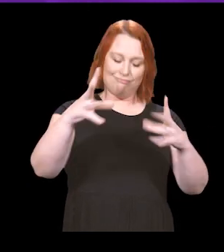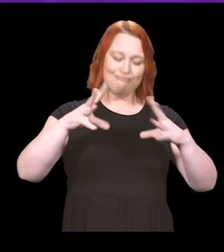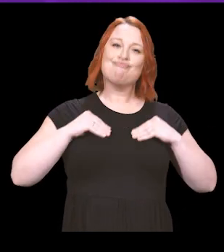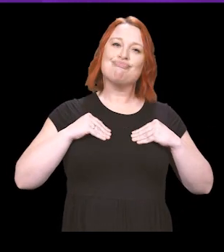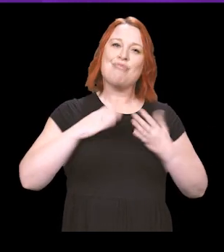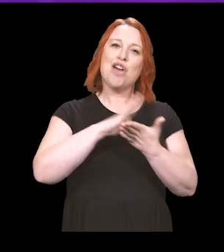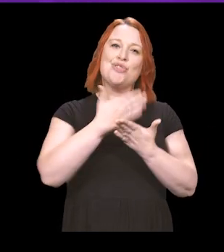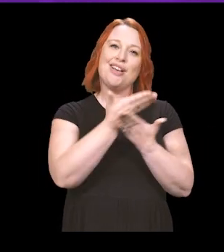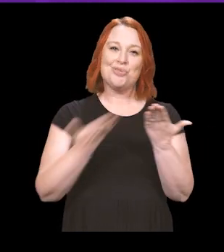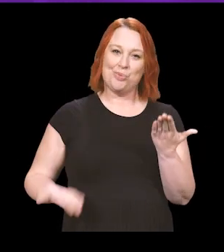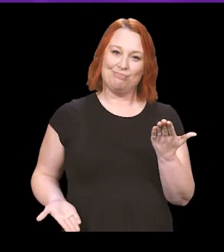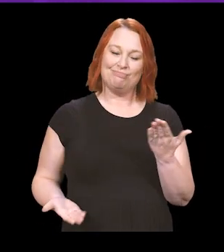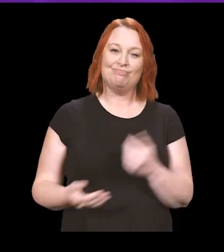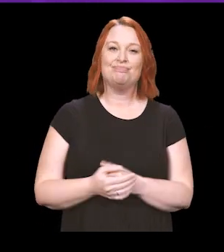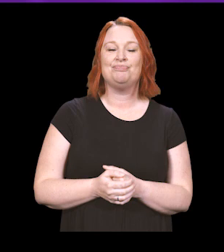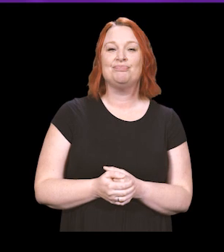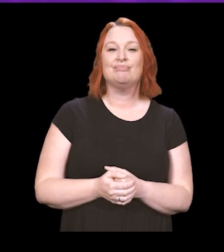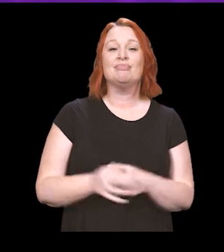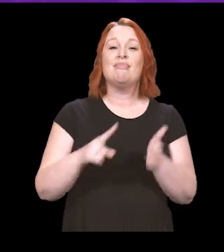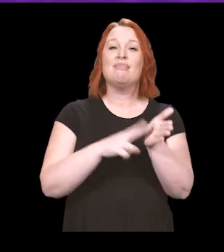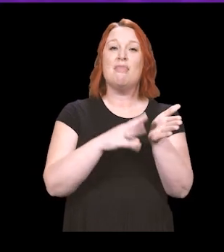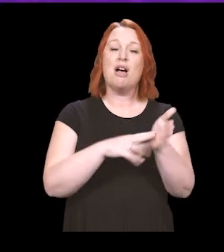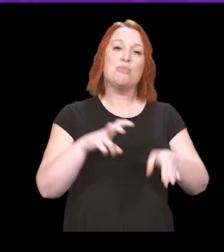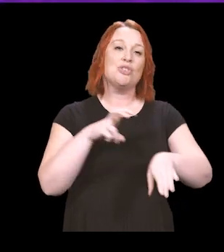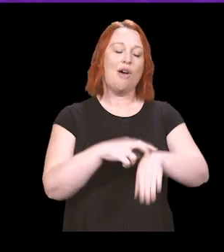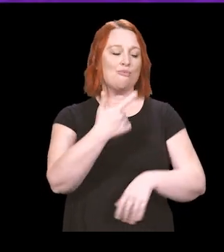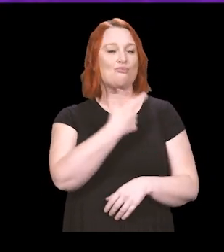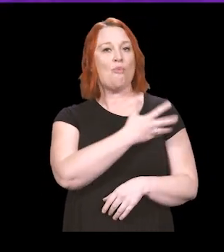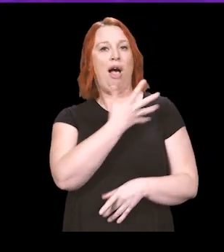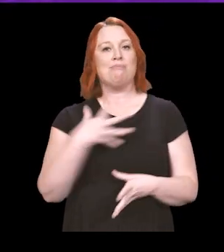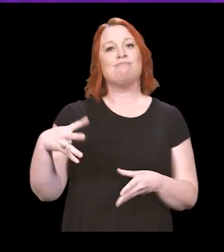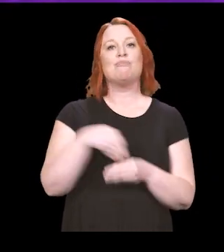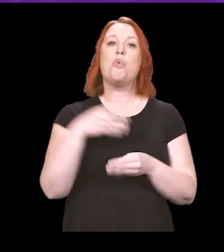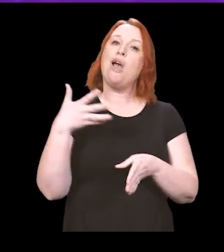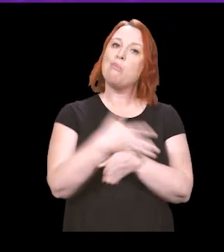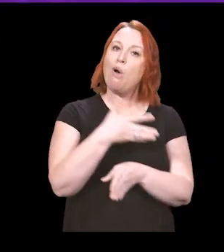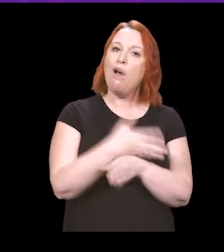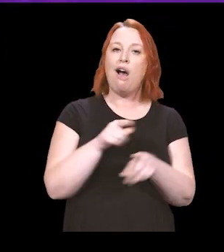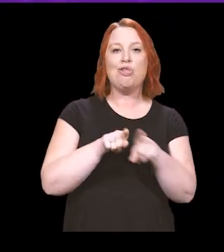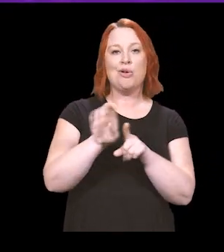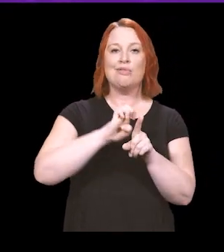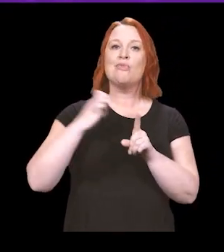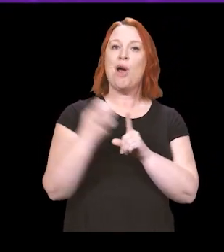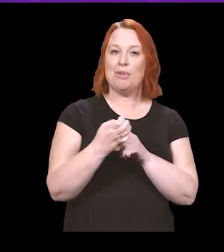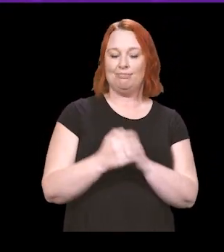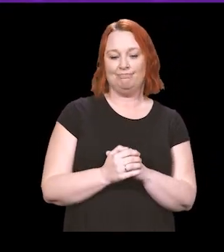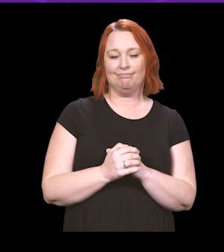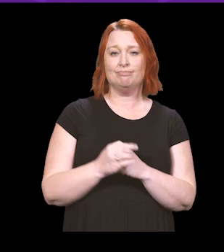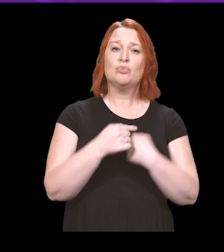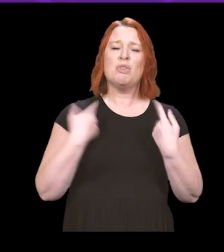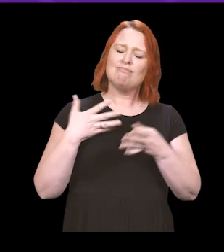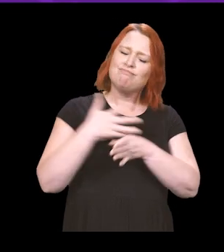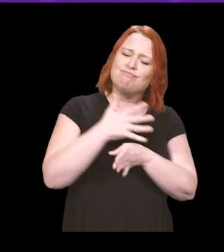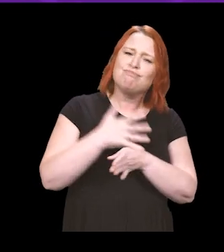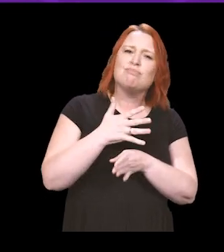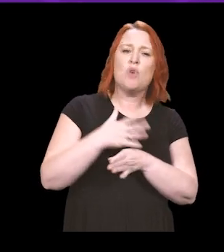perspectives and to share their stories with others. North Metro TAFE is proudly an inclusive employer and learning environment. We